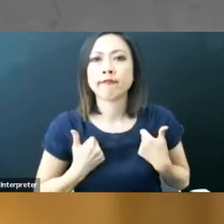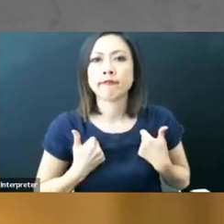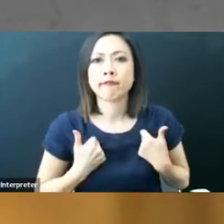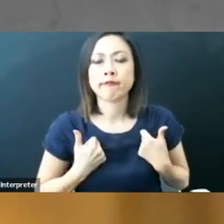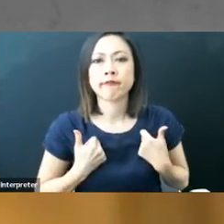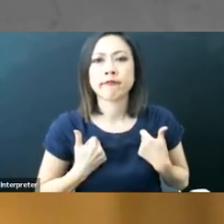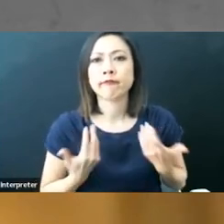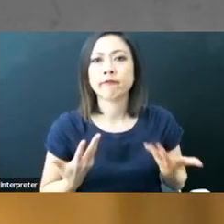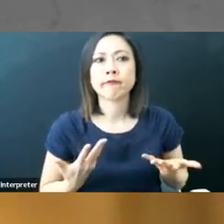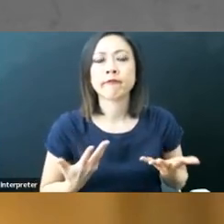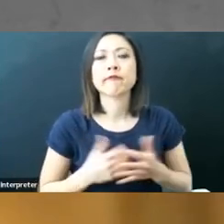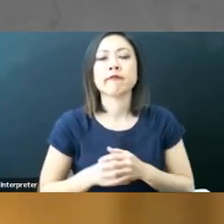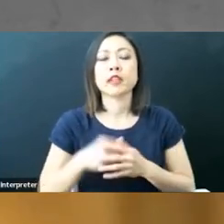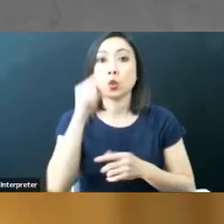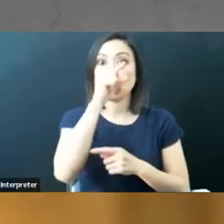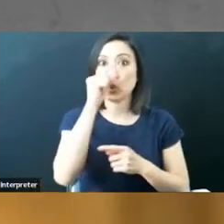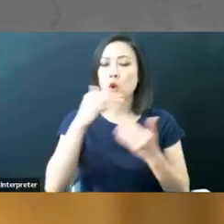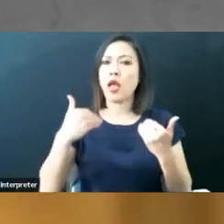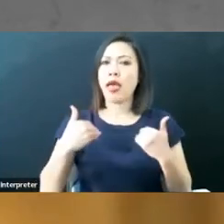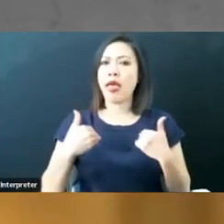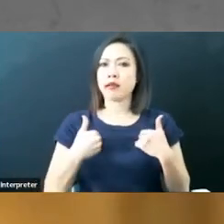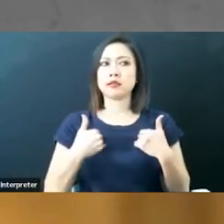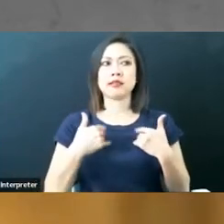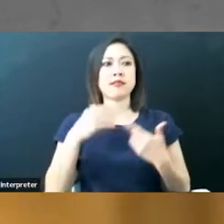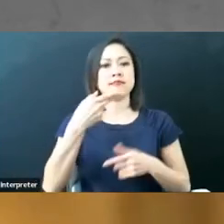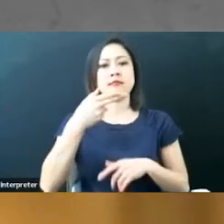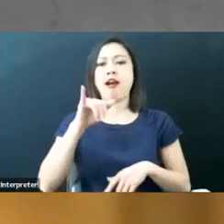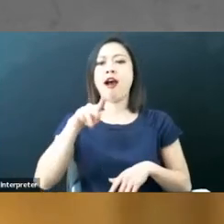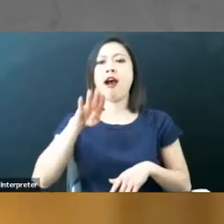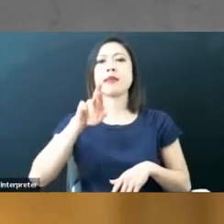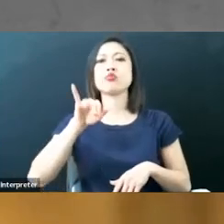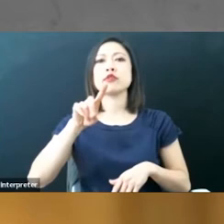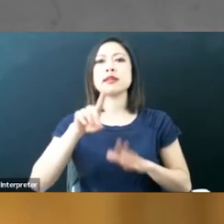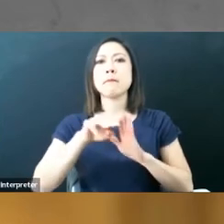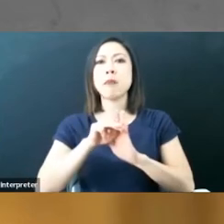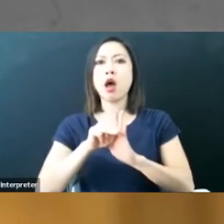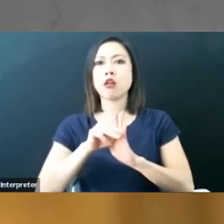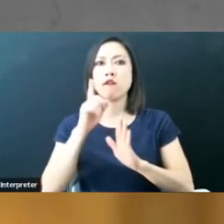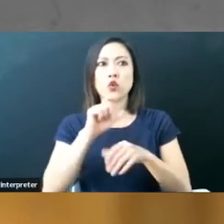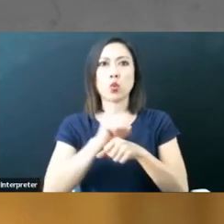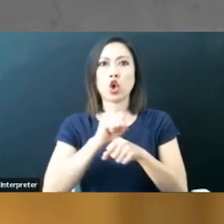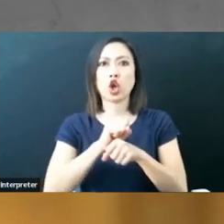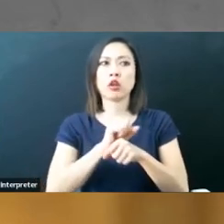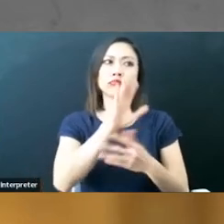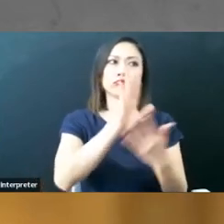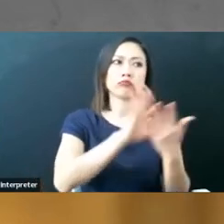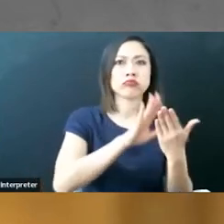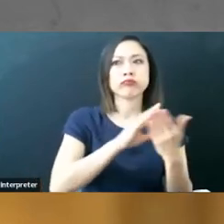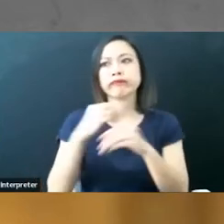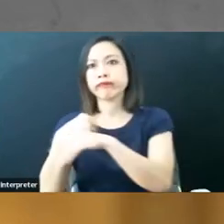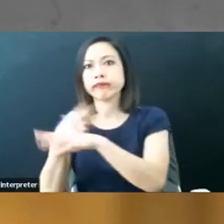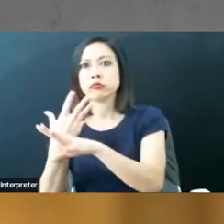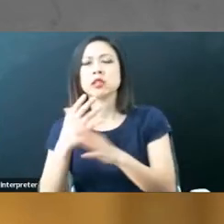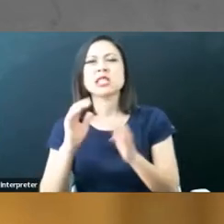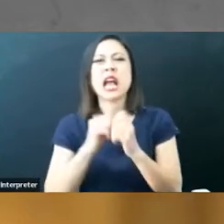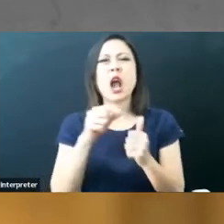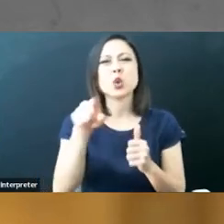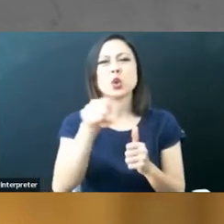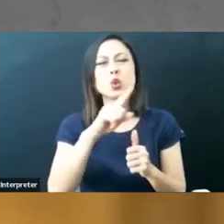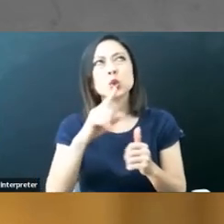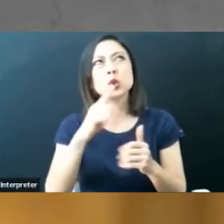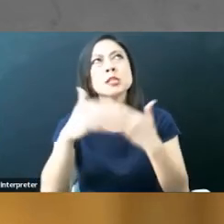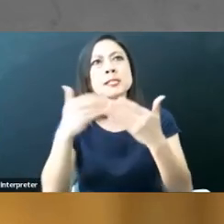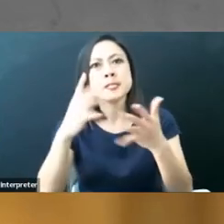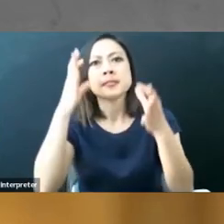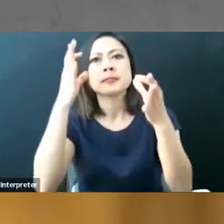sophisticated hybrid model of work. And could you share that with us and how you came to those decisions? So